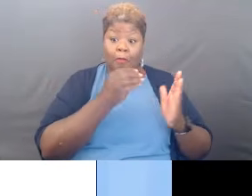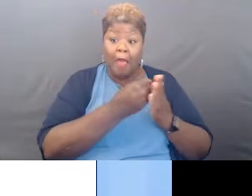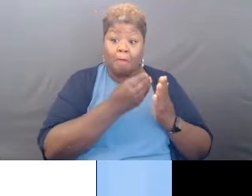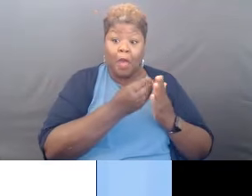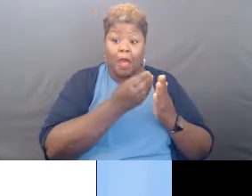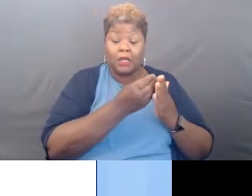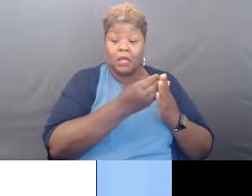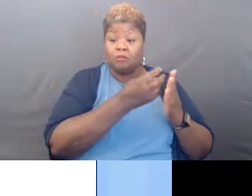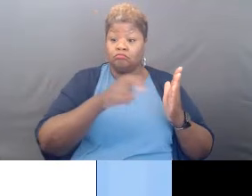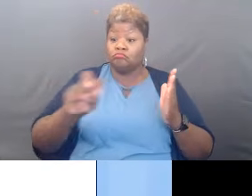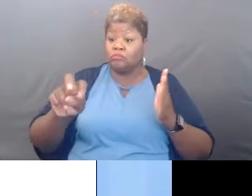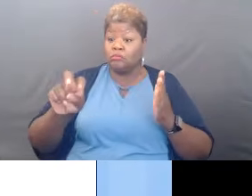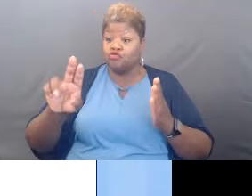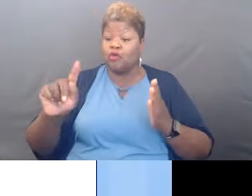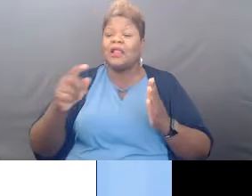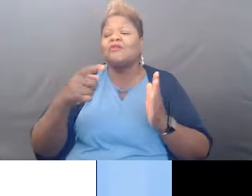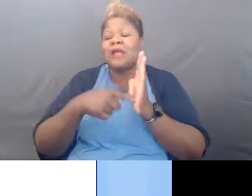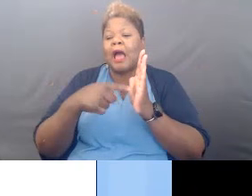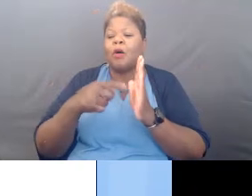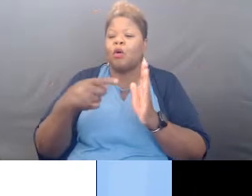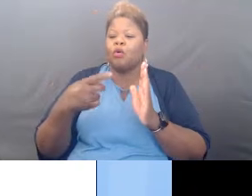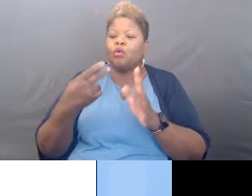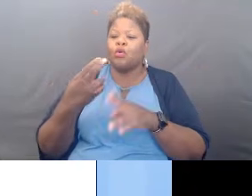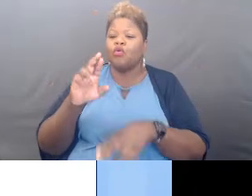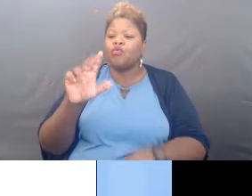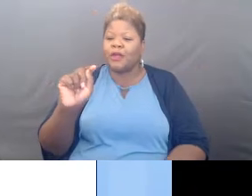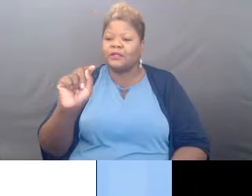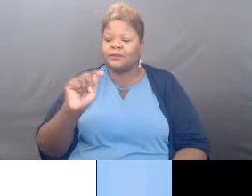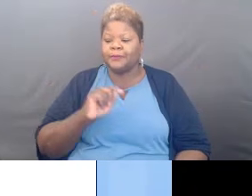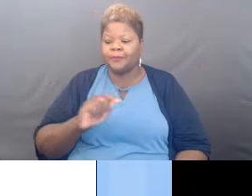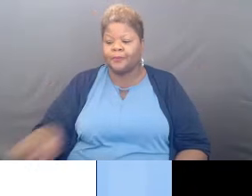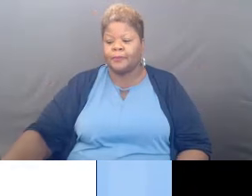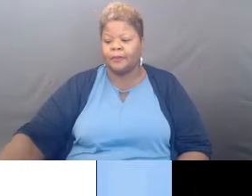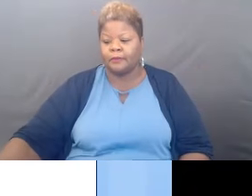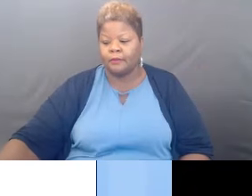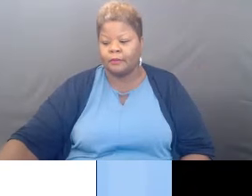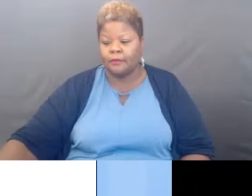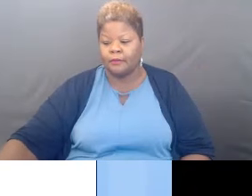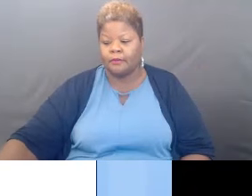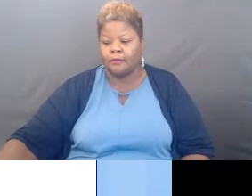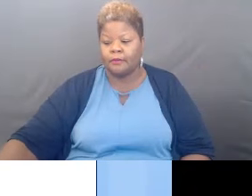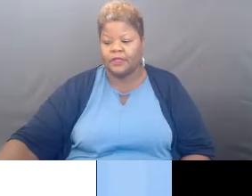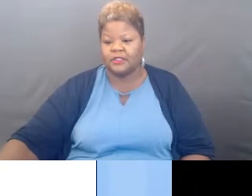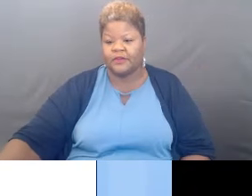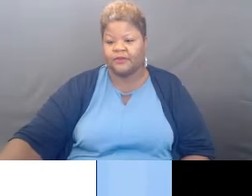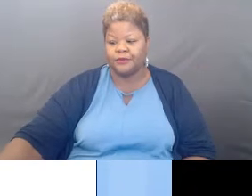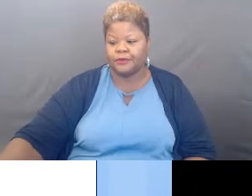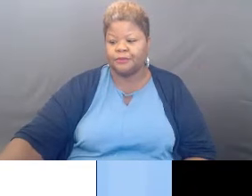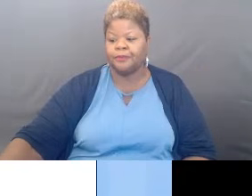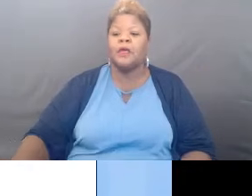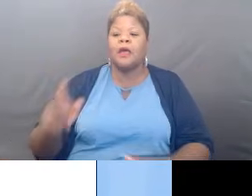to, say like I'm paying for rent. Let's go back, or mortgage. I'm going back to that example. I can actually take money out of my Special Needs